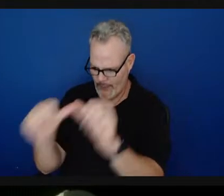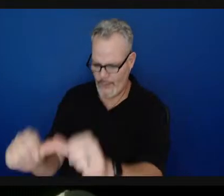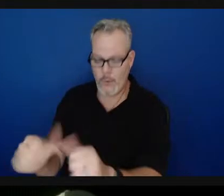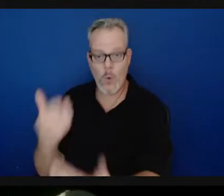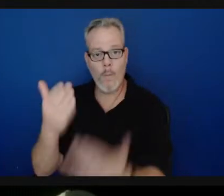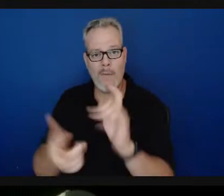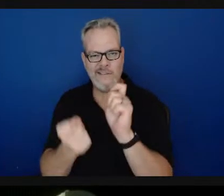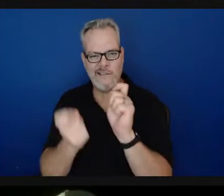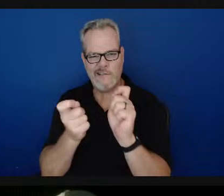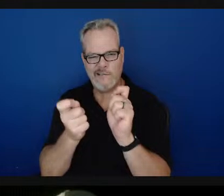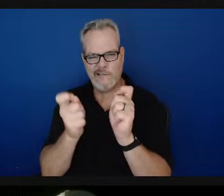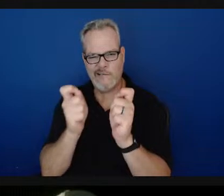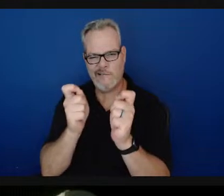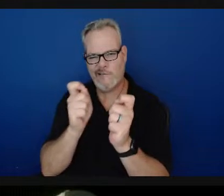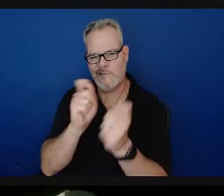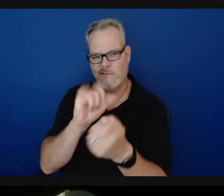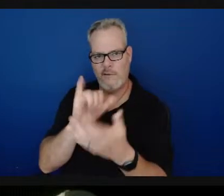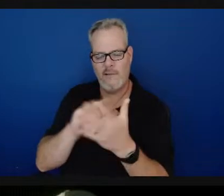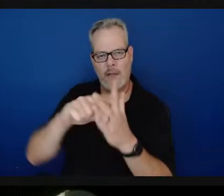of start time.